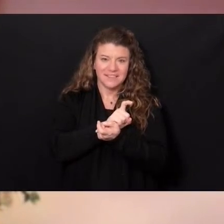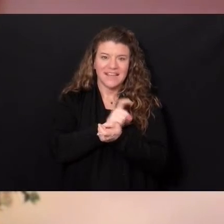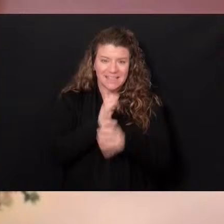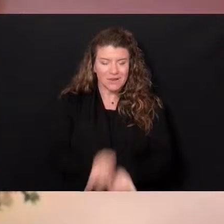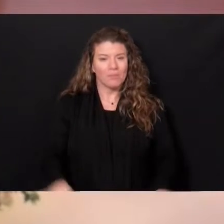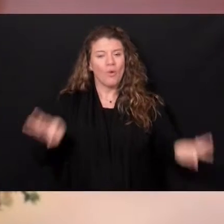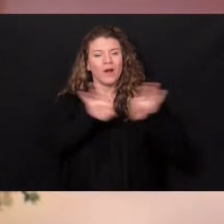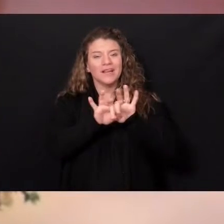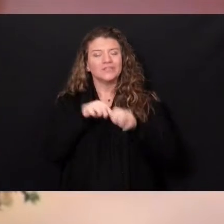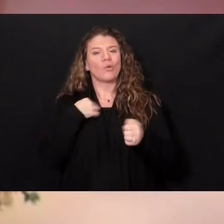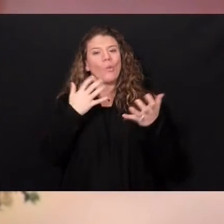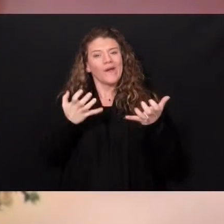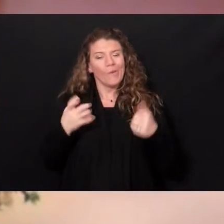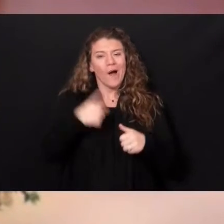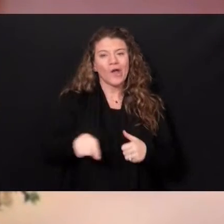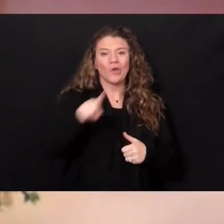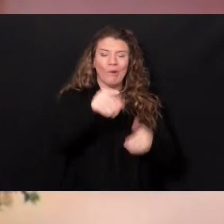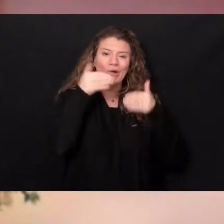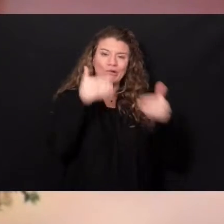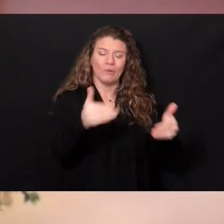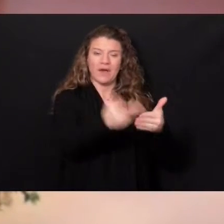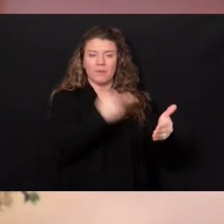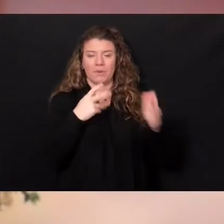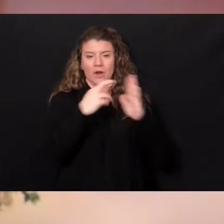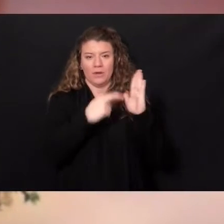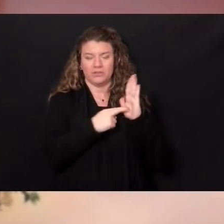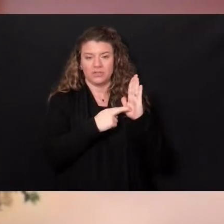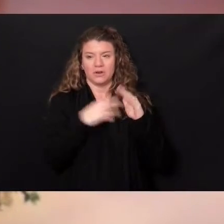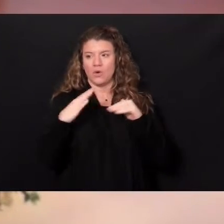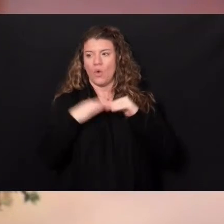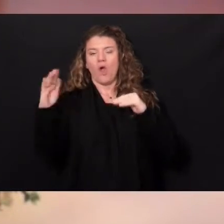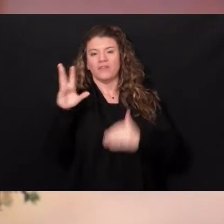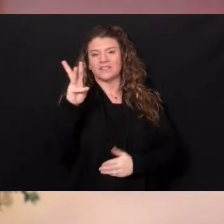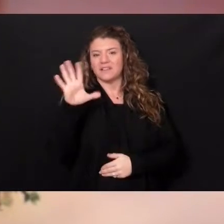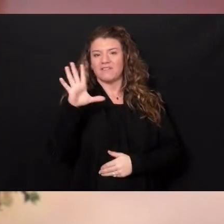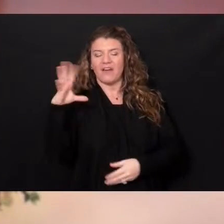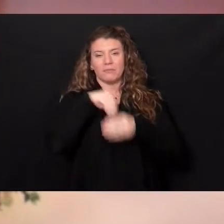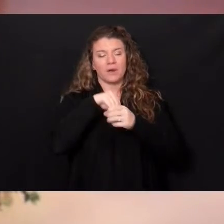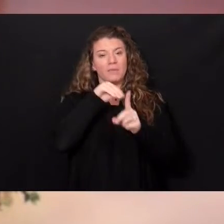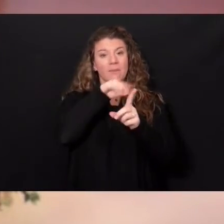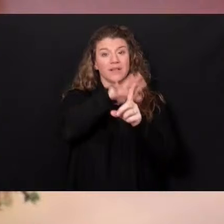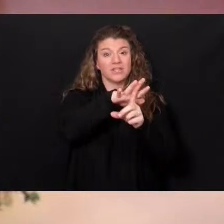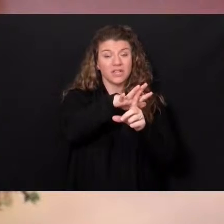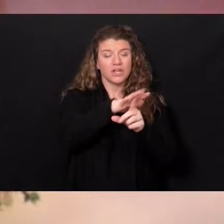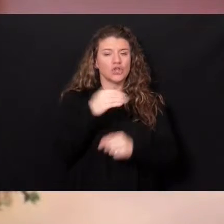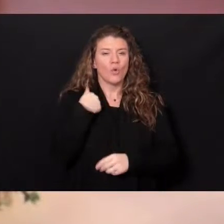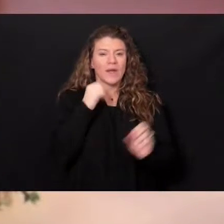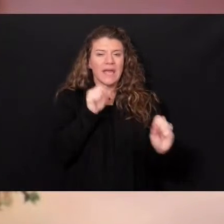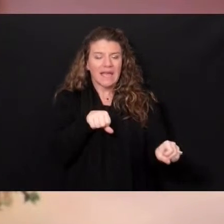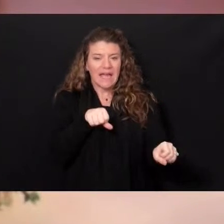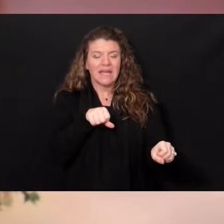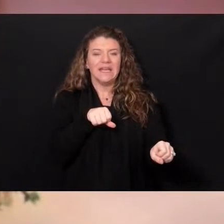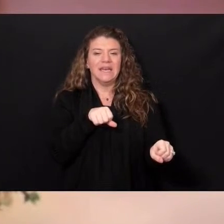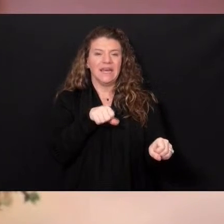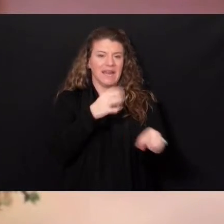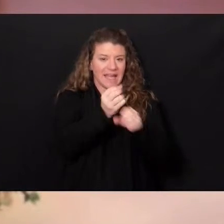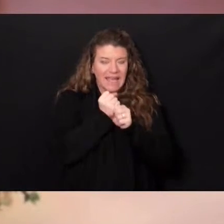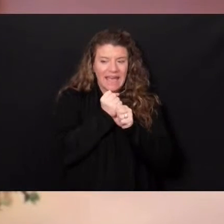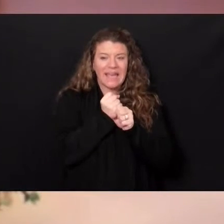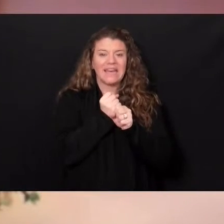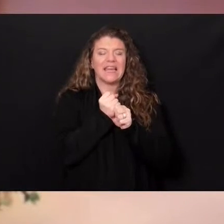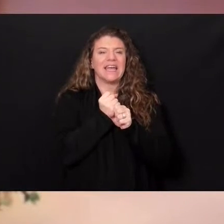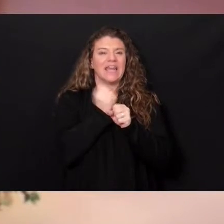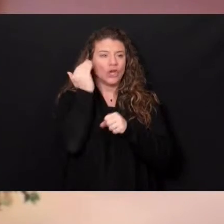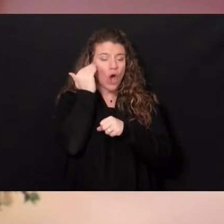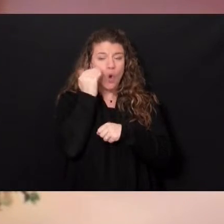be pre-registered, particularly our over 65-year-old part of our population, so that we can get you immunization to